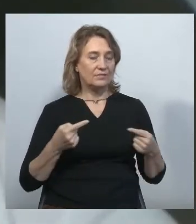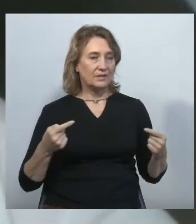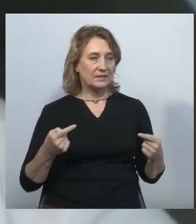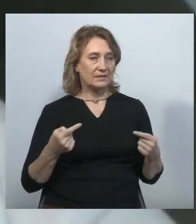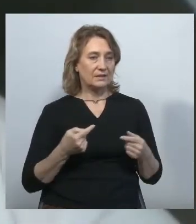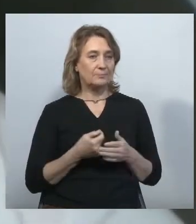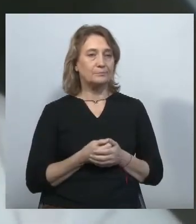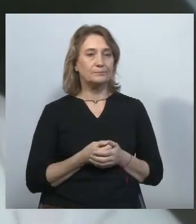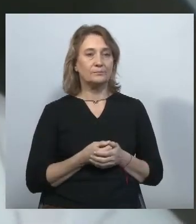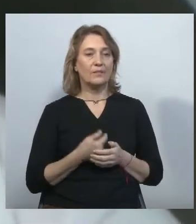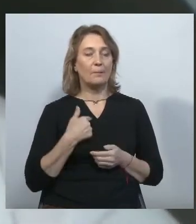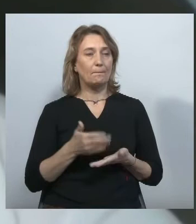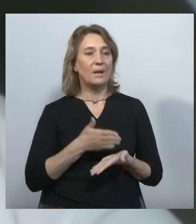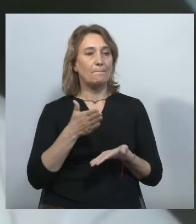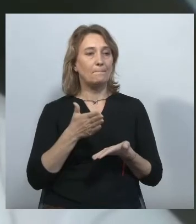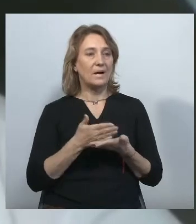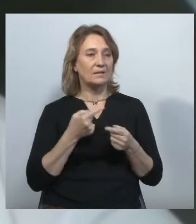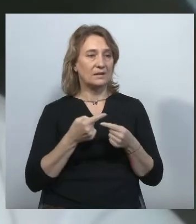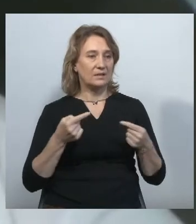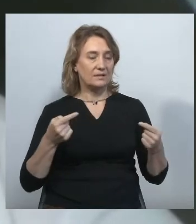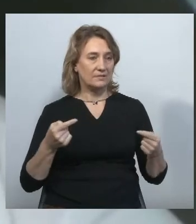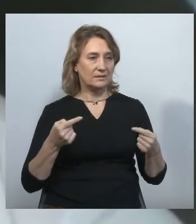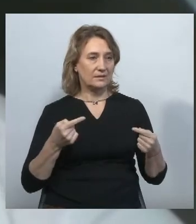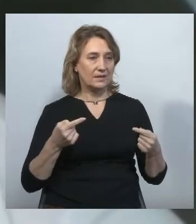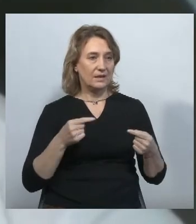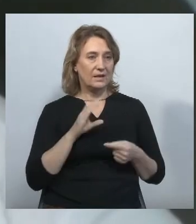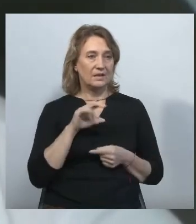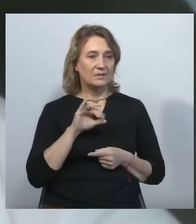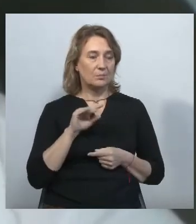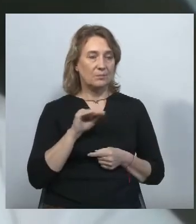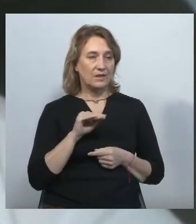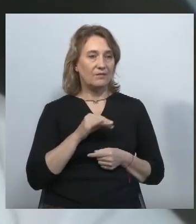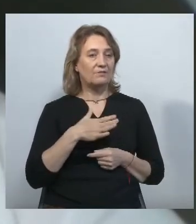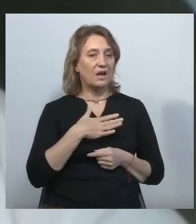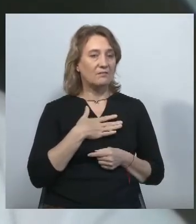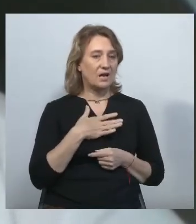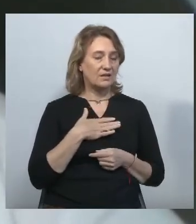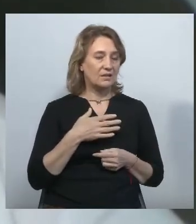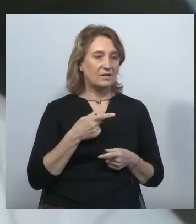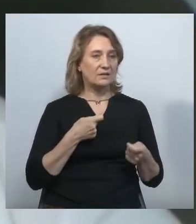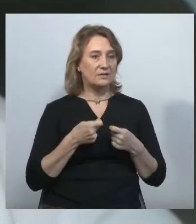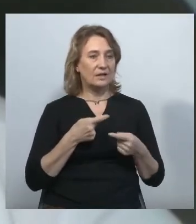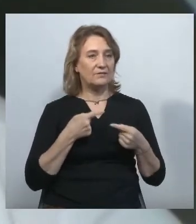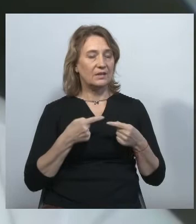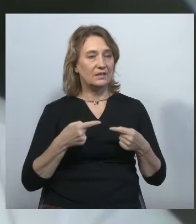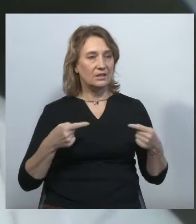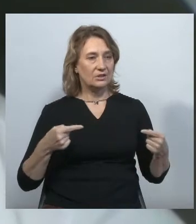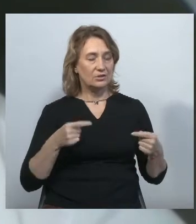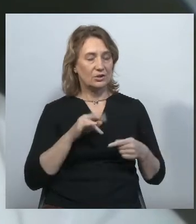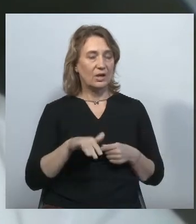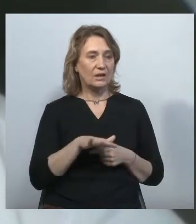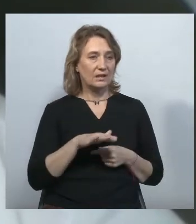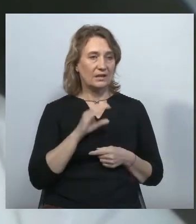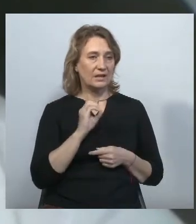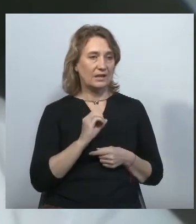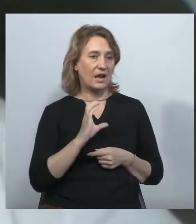responsibility. So there is such a co-regulation mechanism all over Europe,